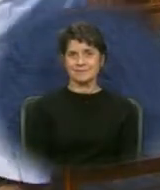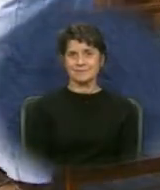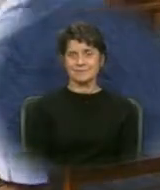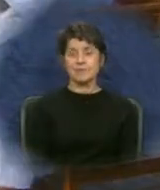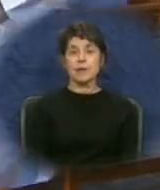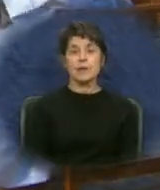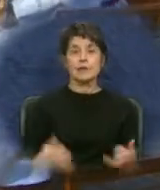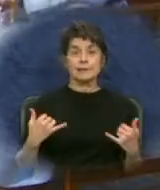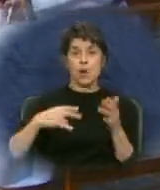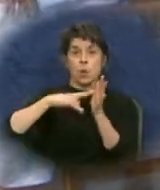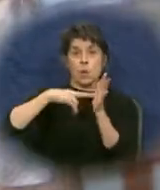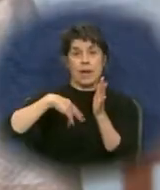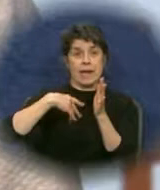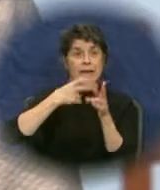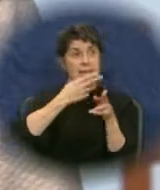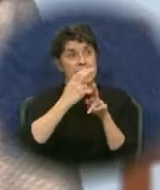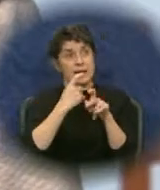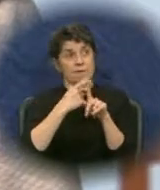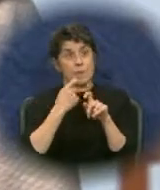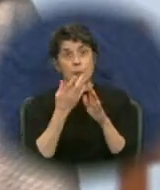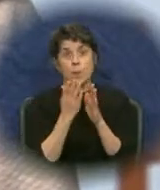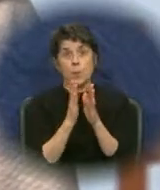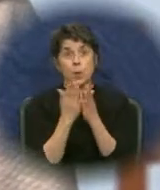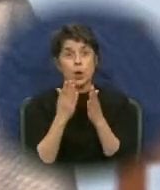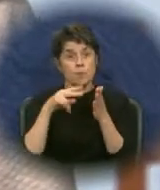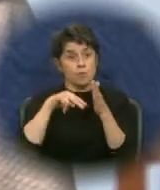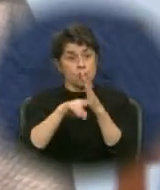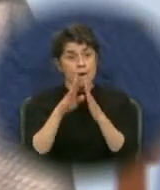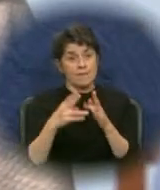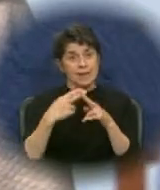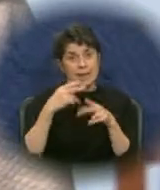A reading from the book of the prophet Isaiah.